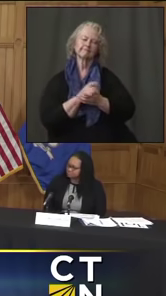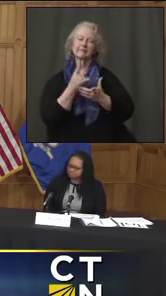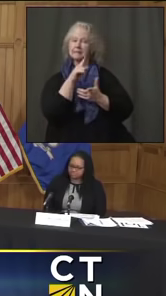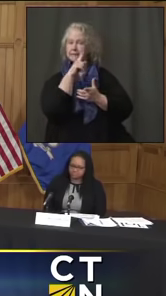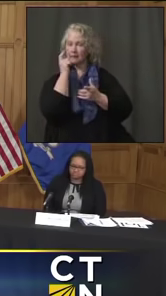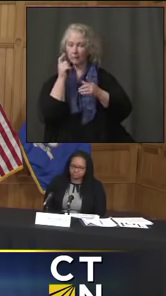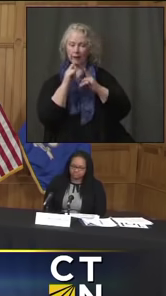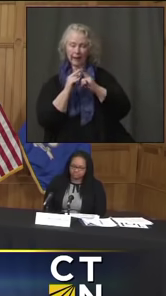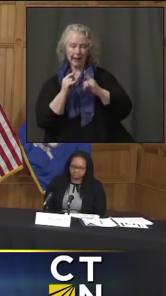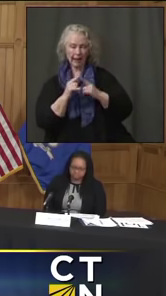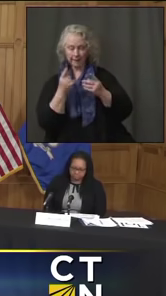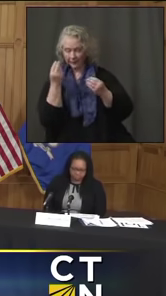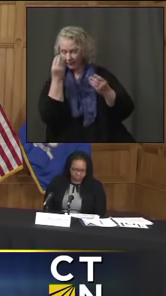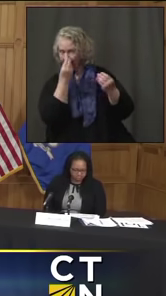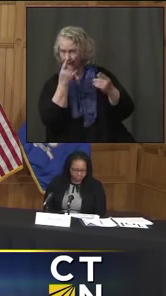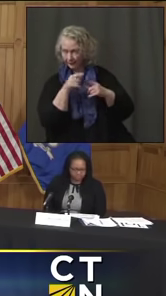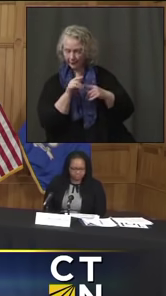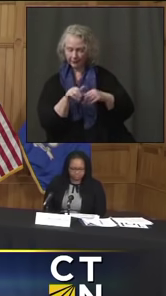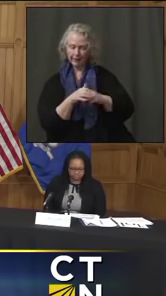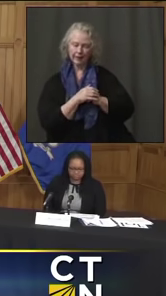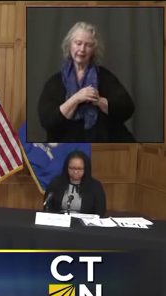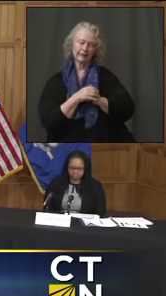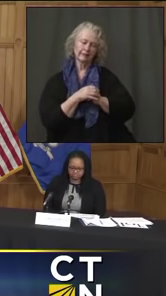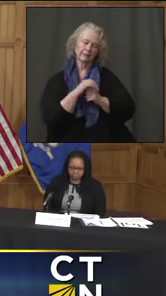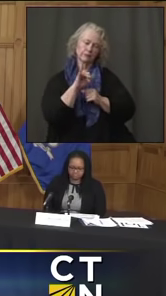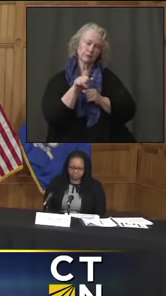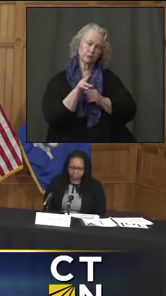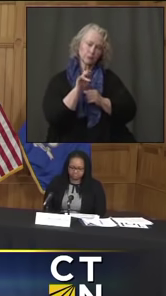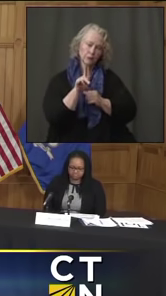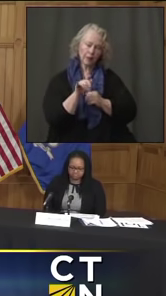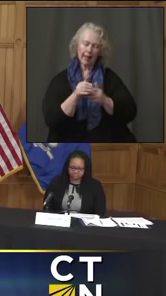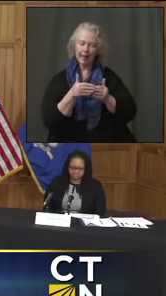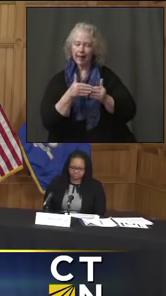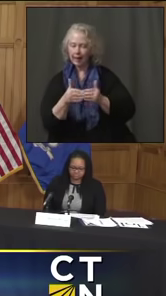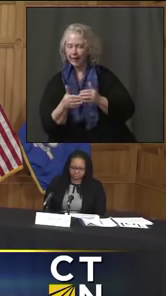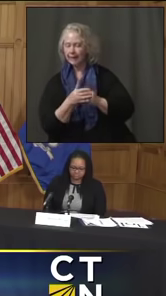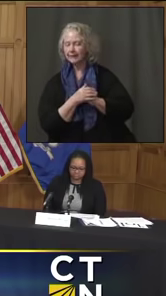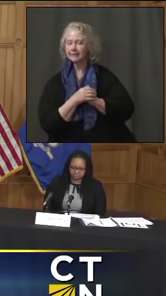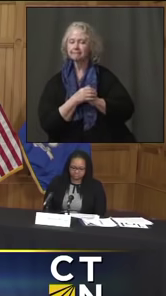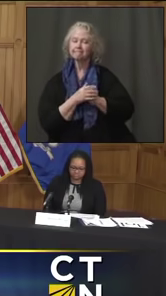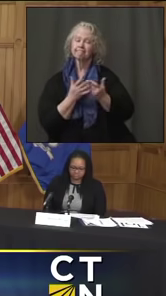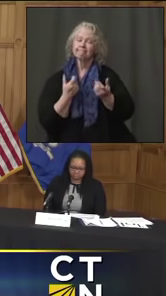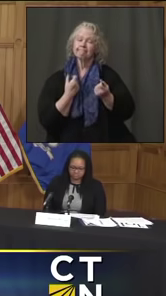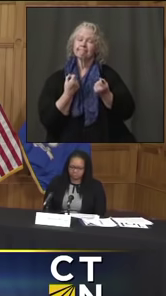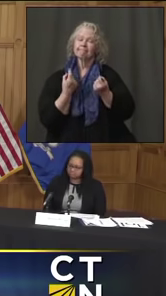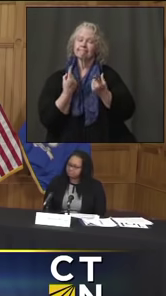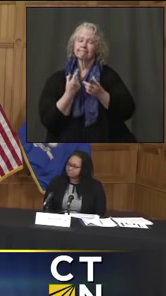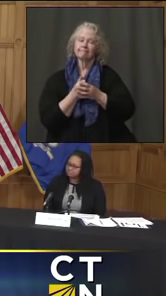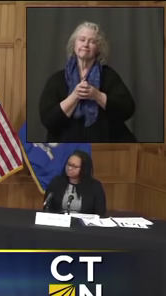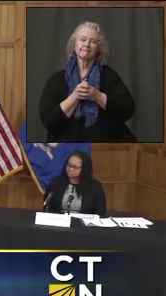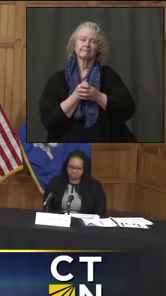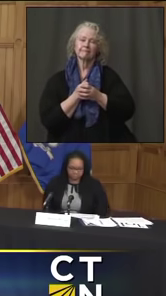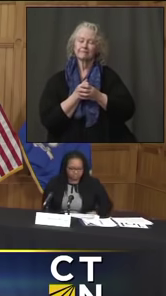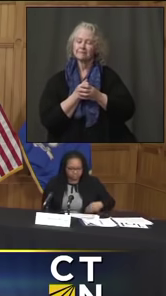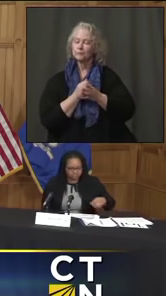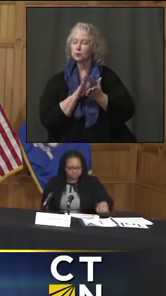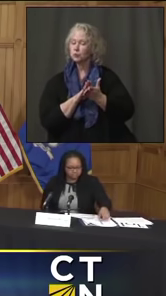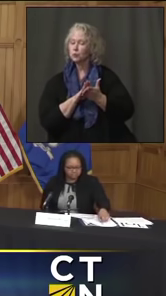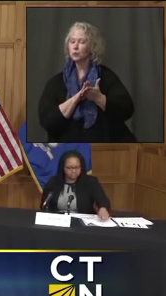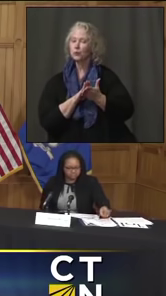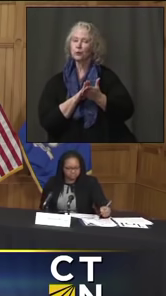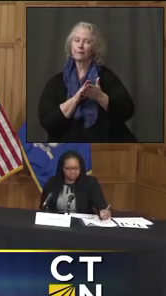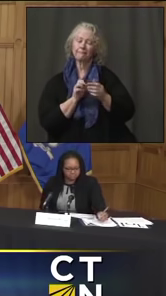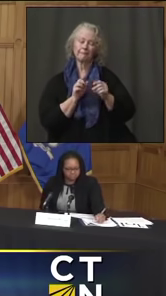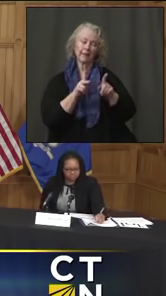programs we're thinking about as well. That'd be July or thereafter. Look, I understand that schools and getting back to work are